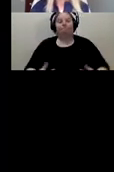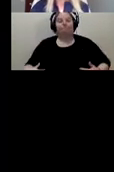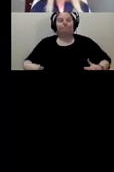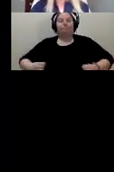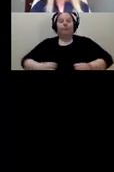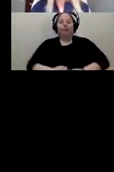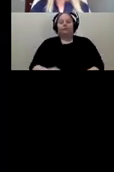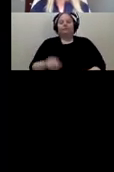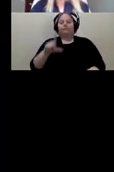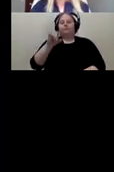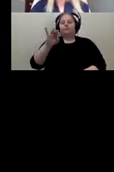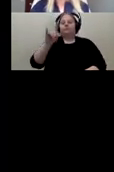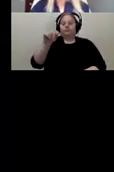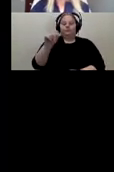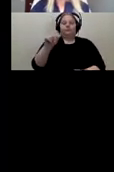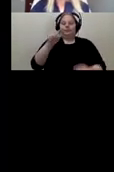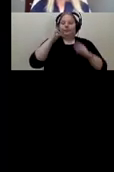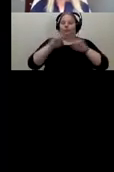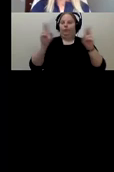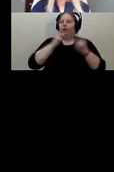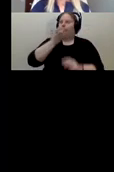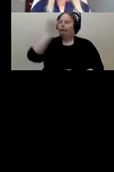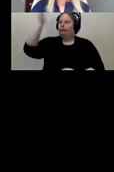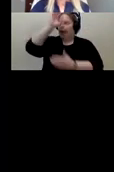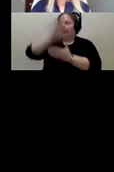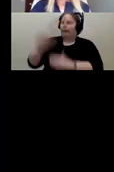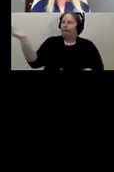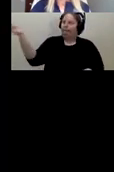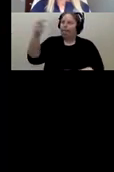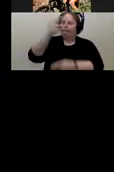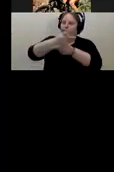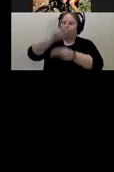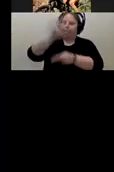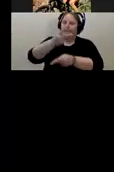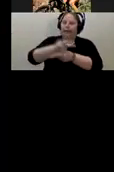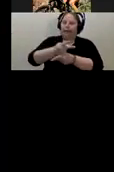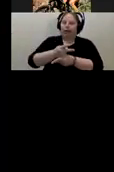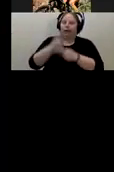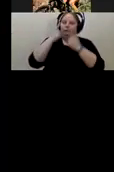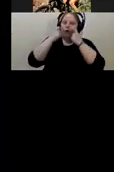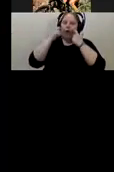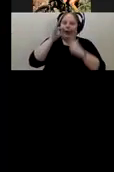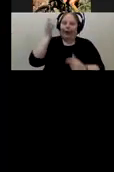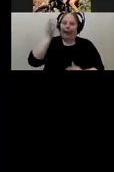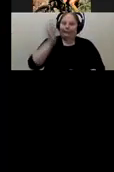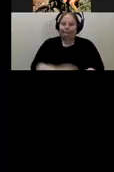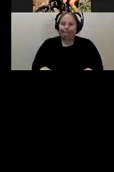I am ready. I was just yelling to my husband to come and take care of a crying cat.